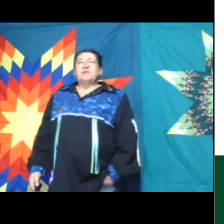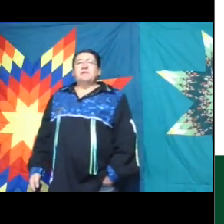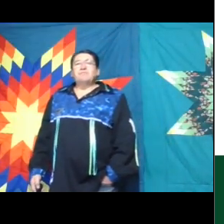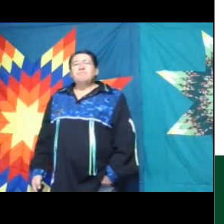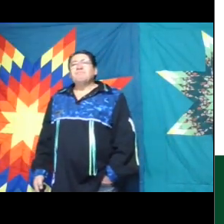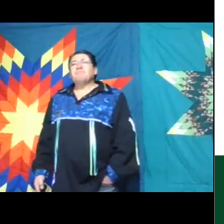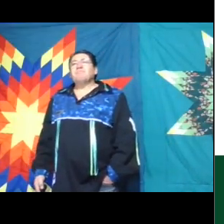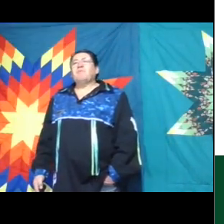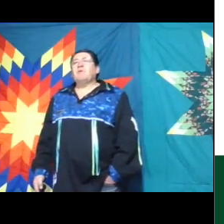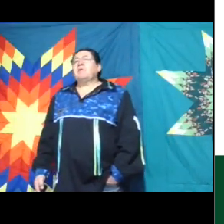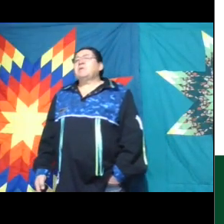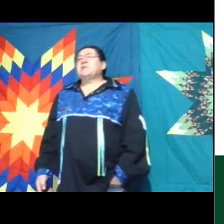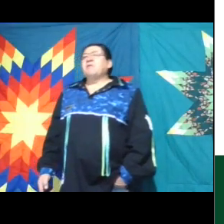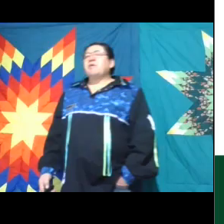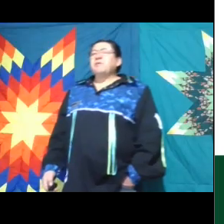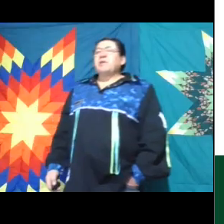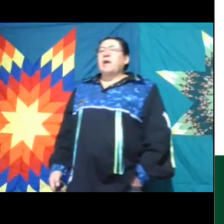egocentrism,